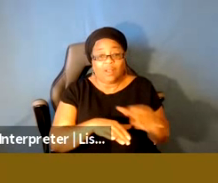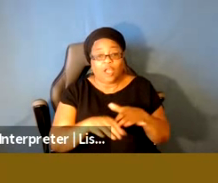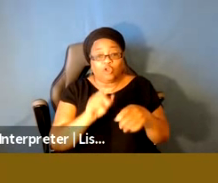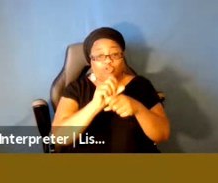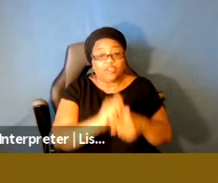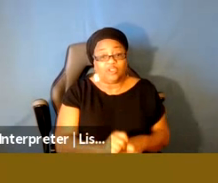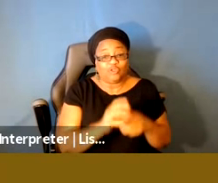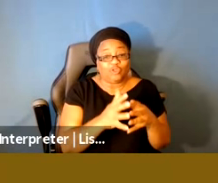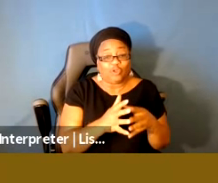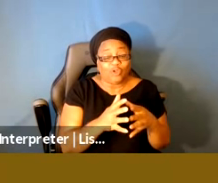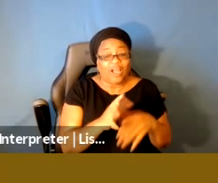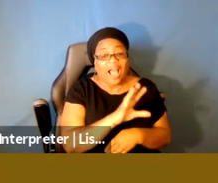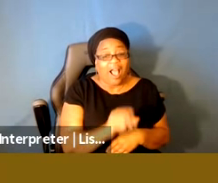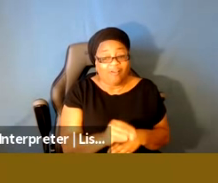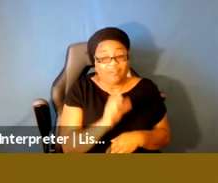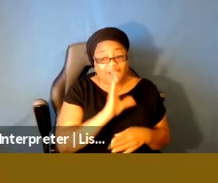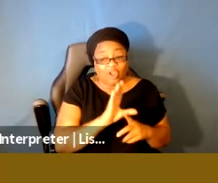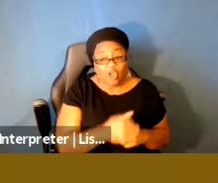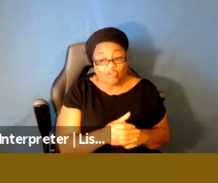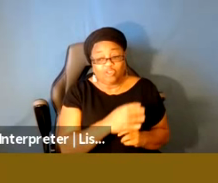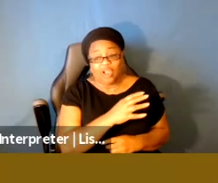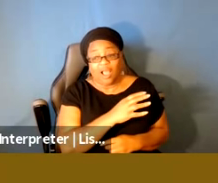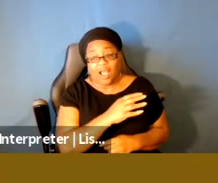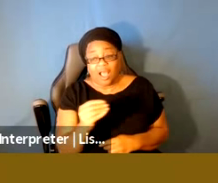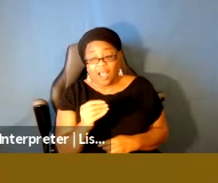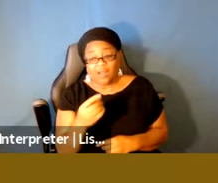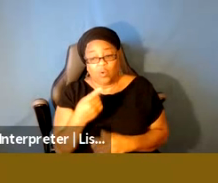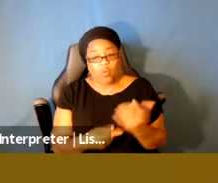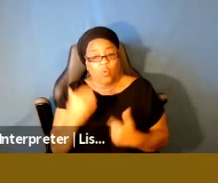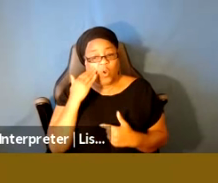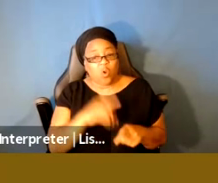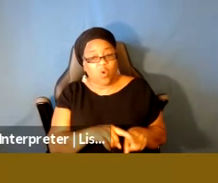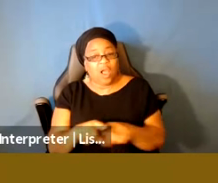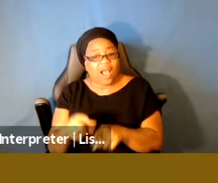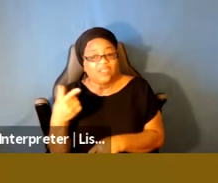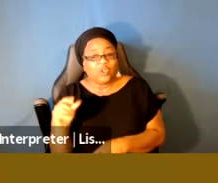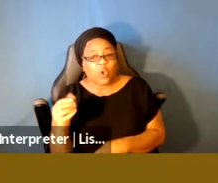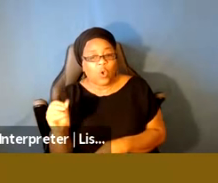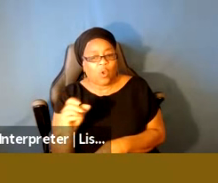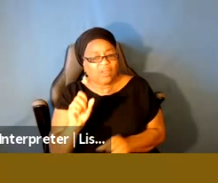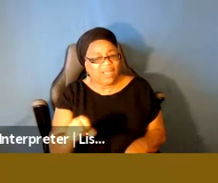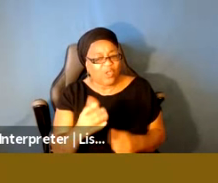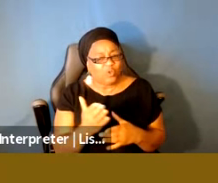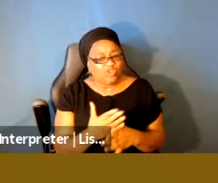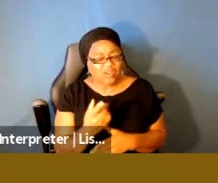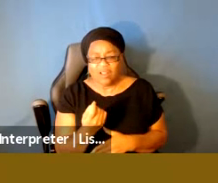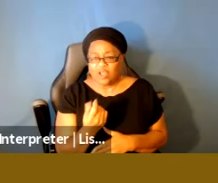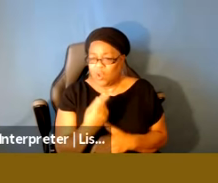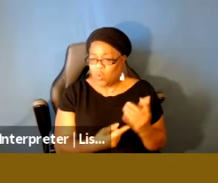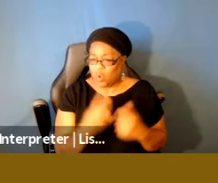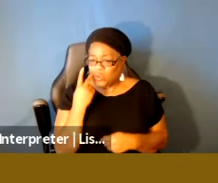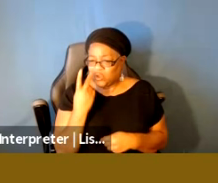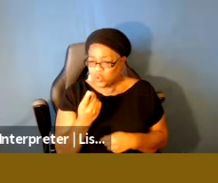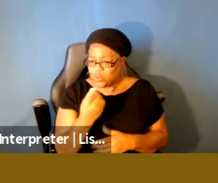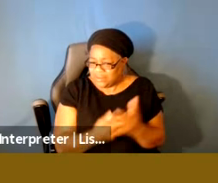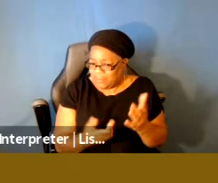African cultures to what we know as Go-Go. I'm wondering if you could share with us a little bit of what we're viewing, some of the